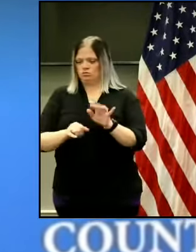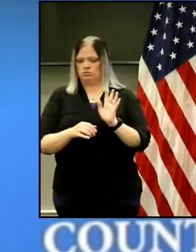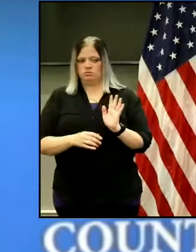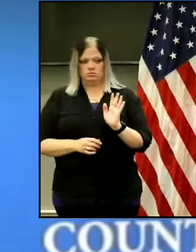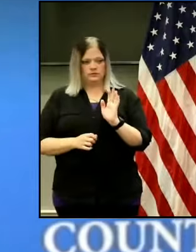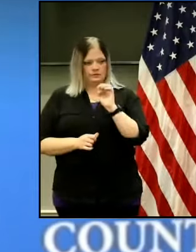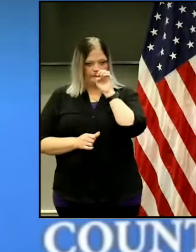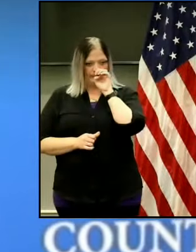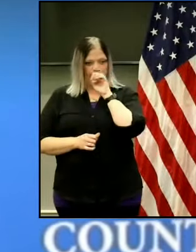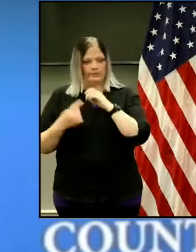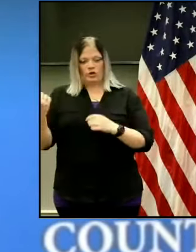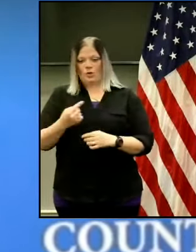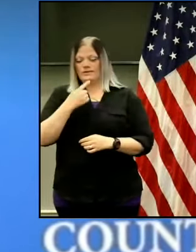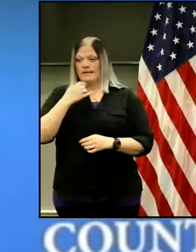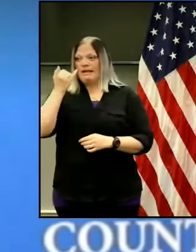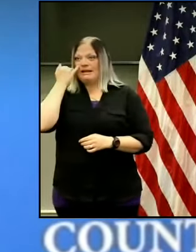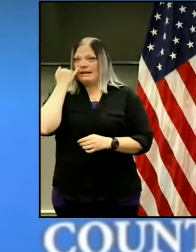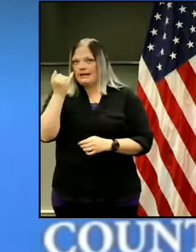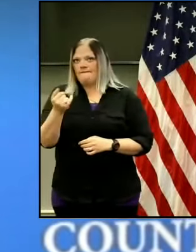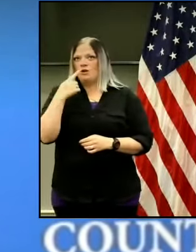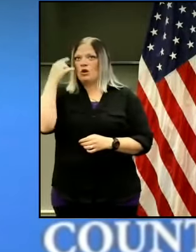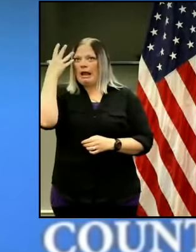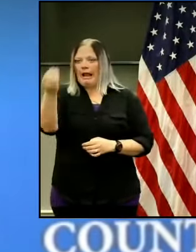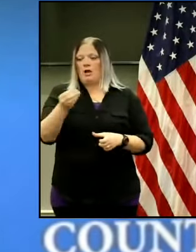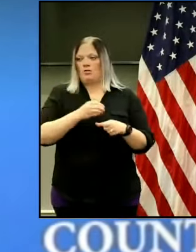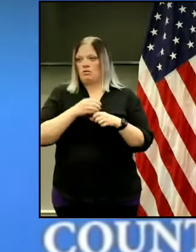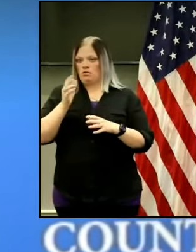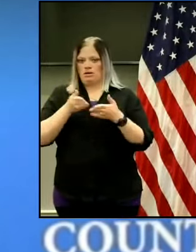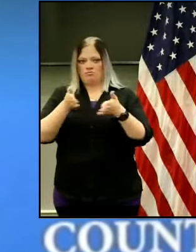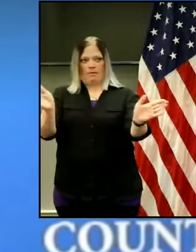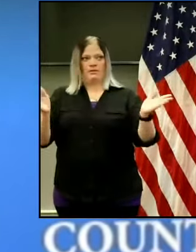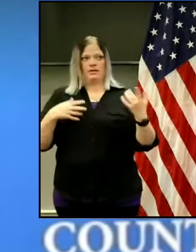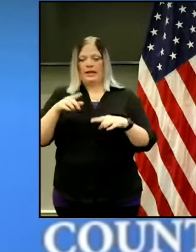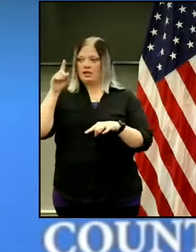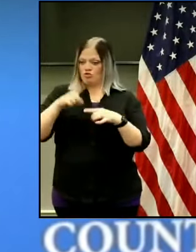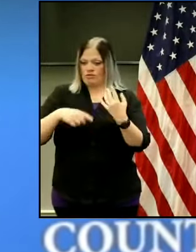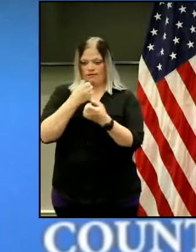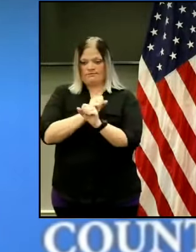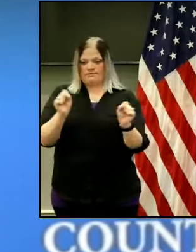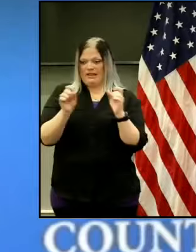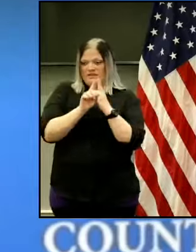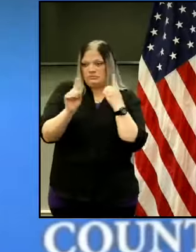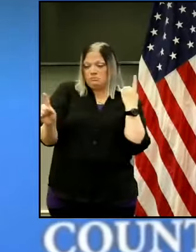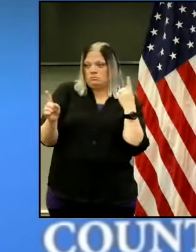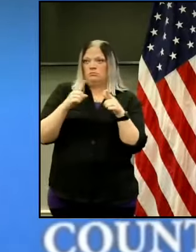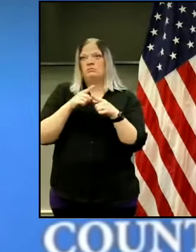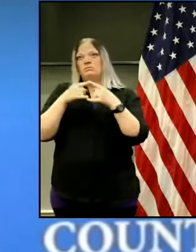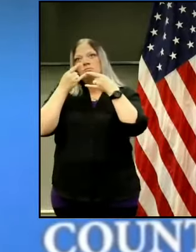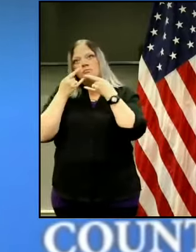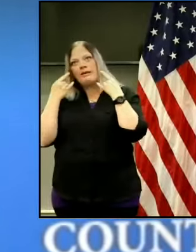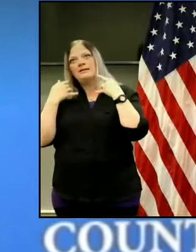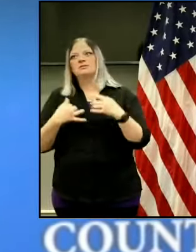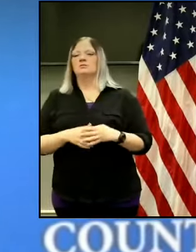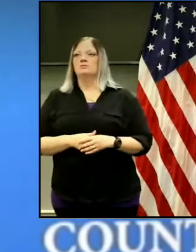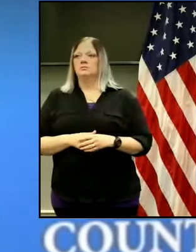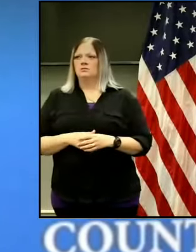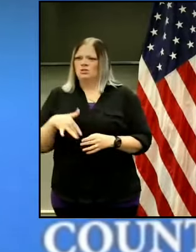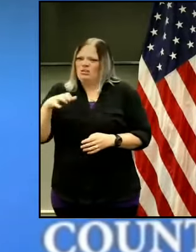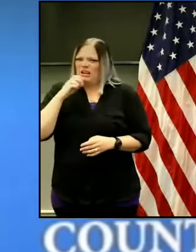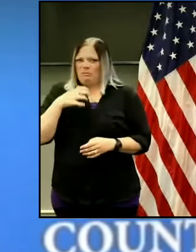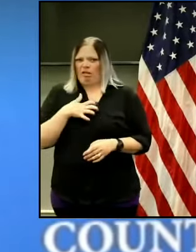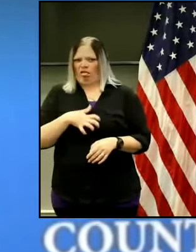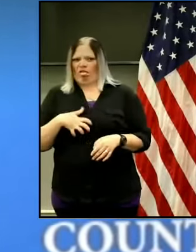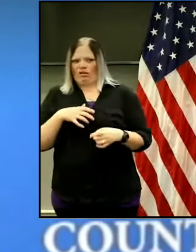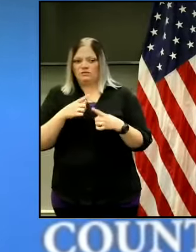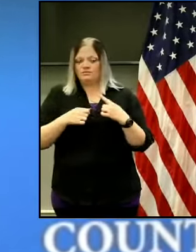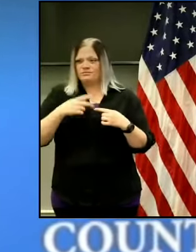said, if you're going to go out in public and you can't stay socially distant, wear a mask. So yeah, I cringe when I see